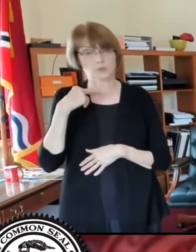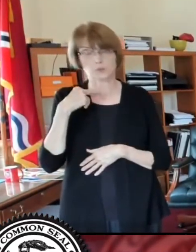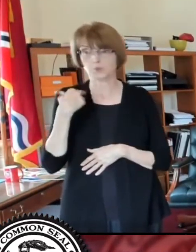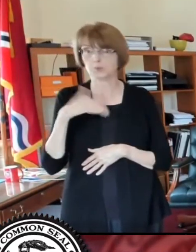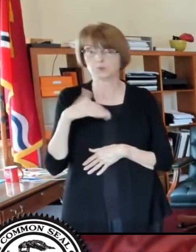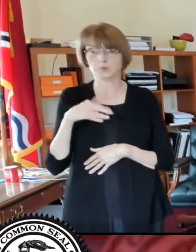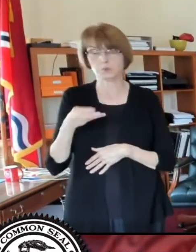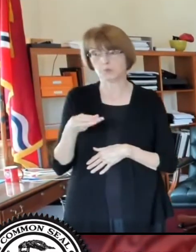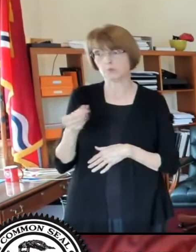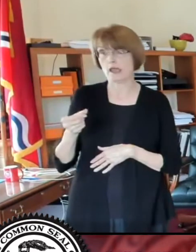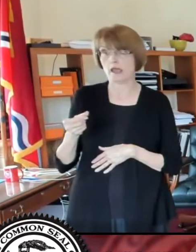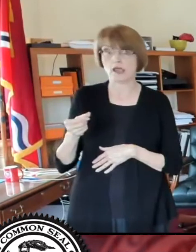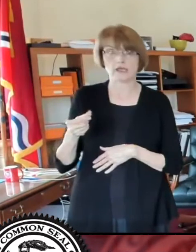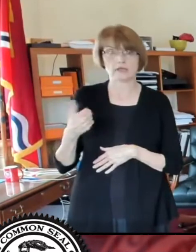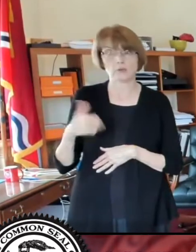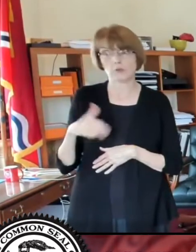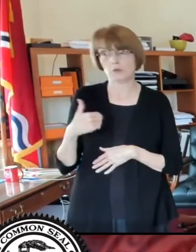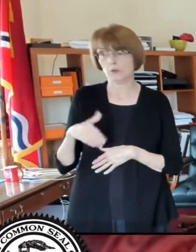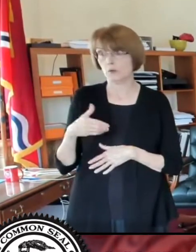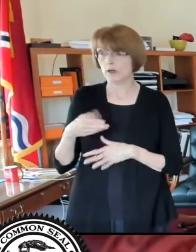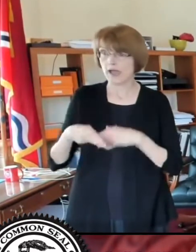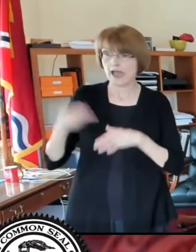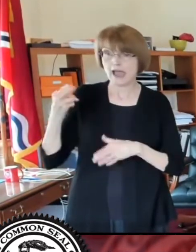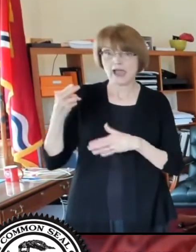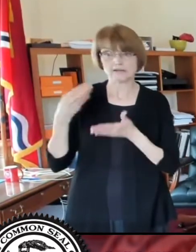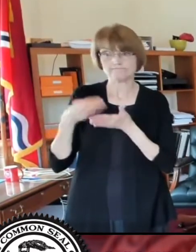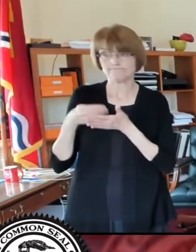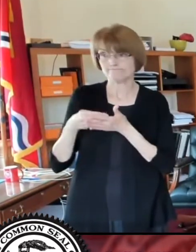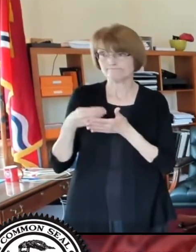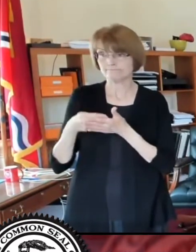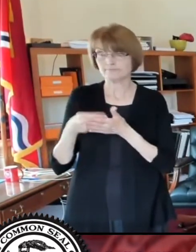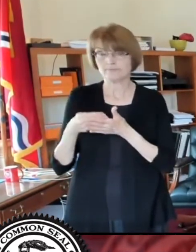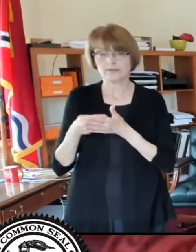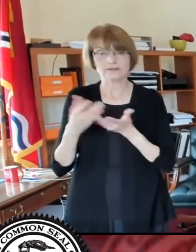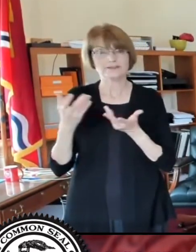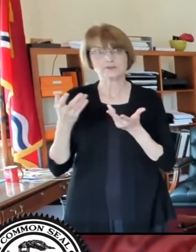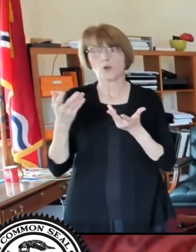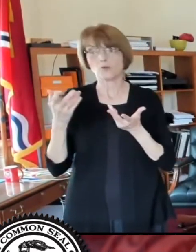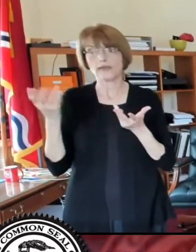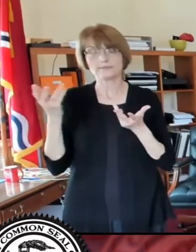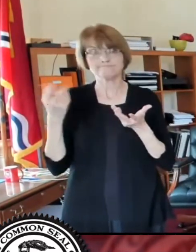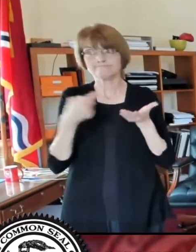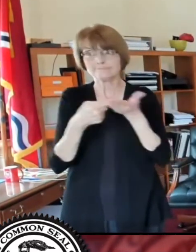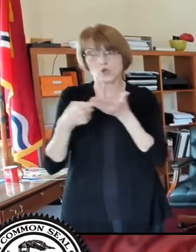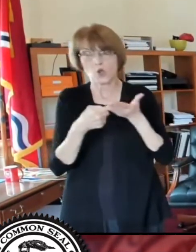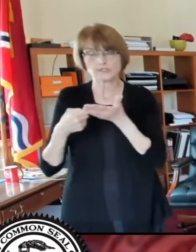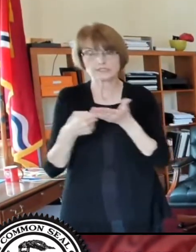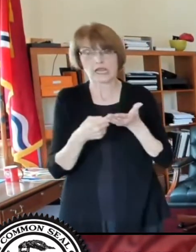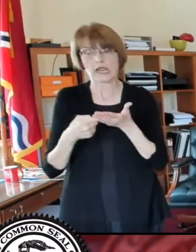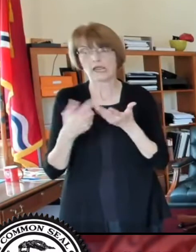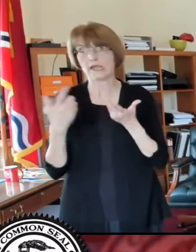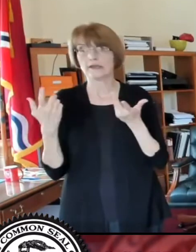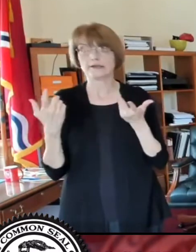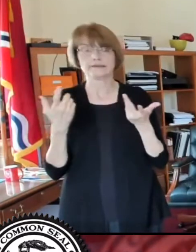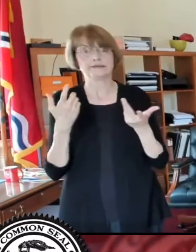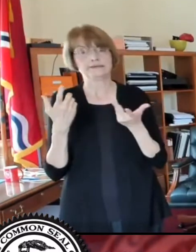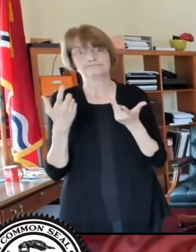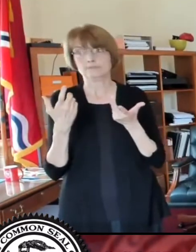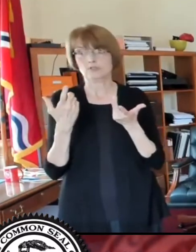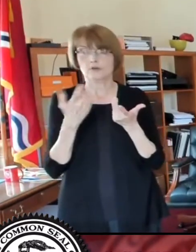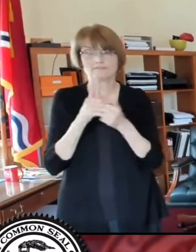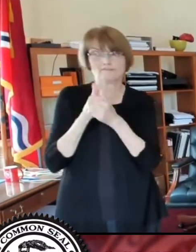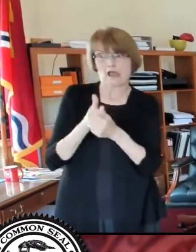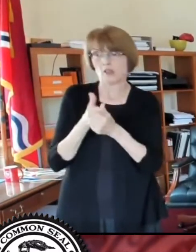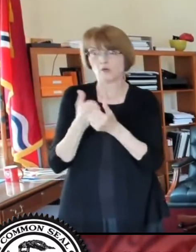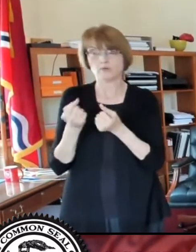fee. And it has to do probably with what they negotiate, but it also has to do with just what the market will bear. And so